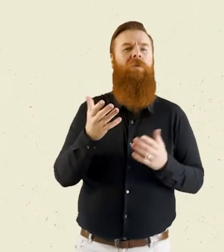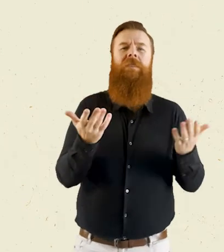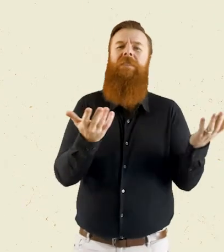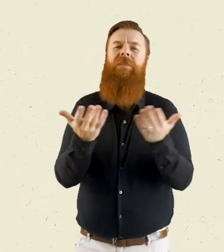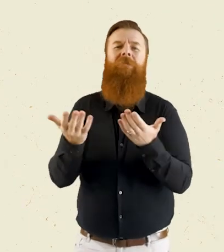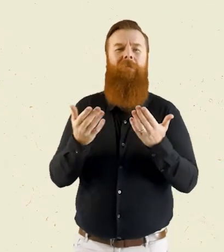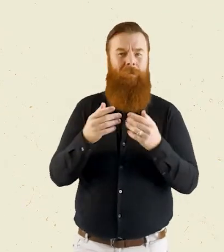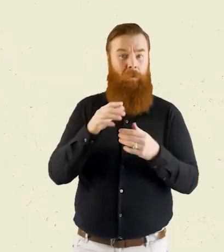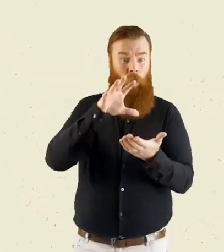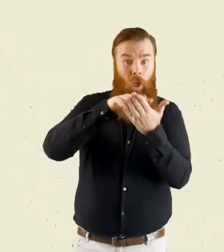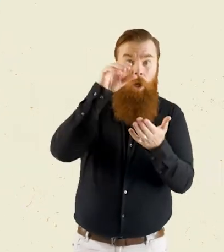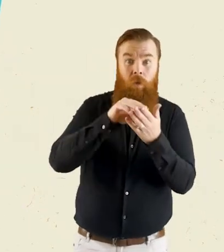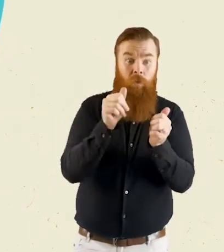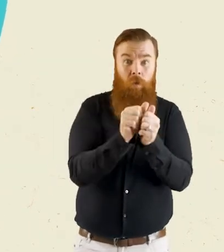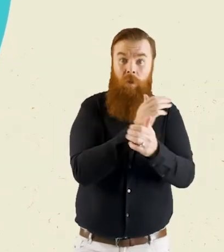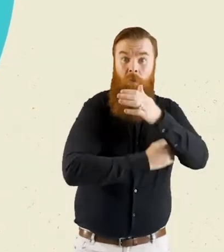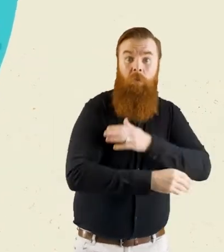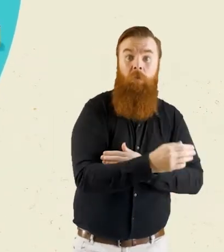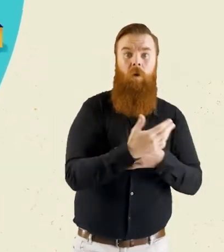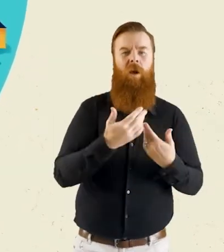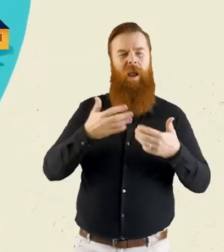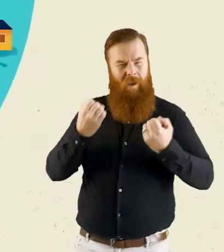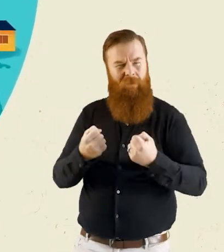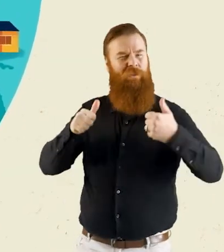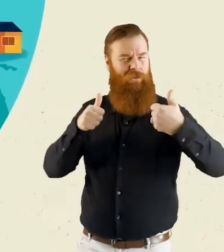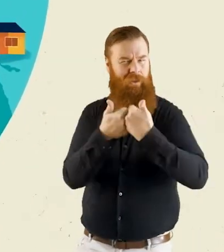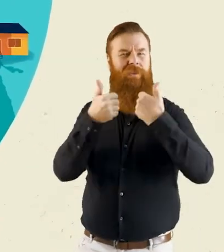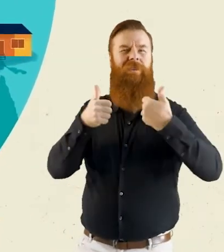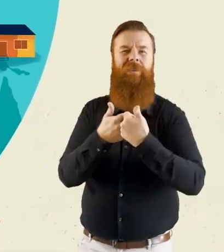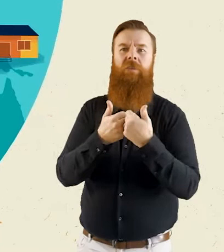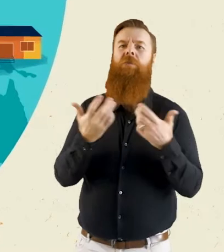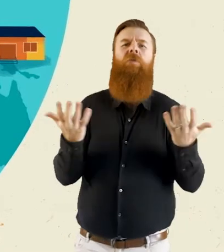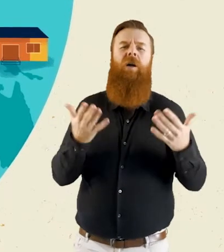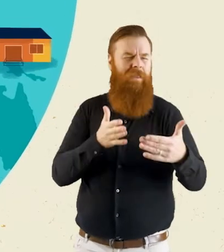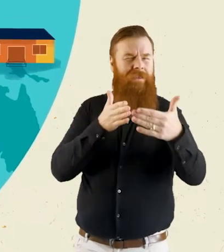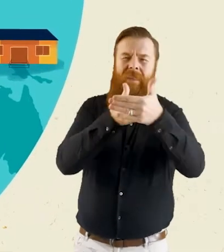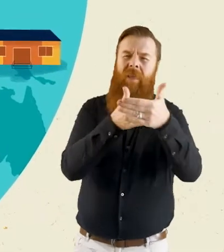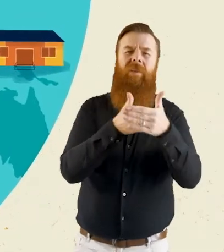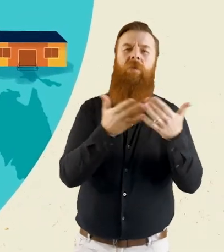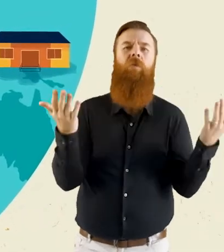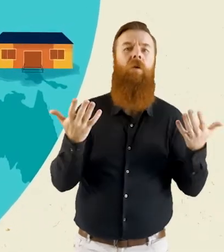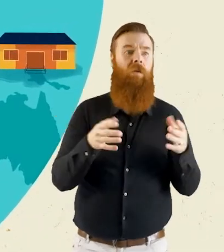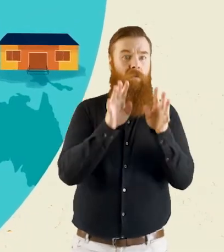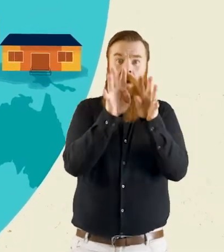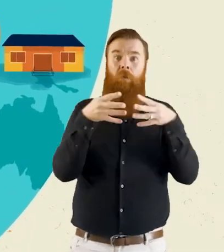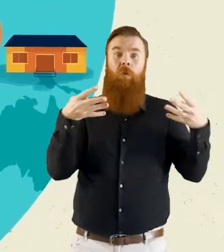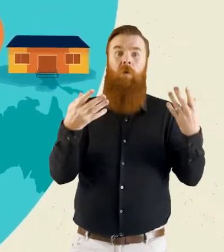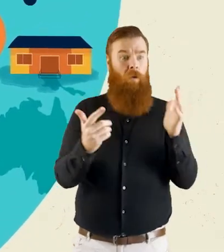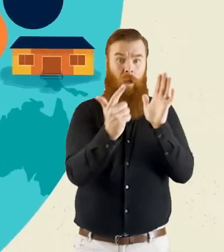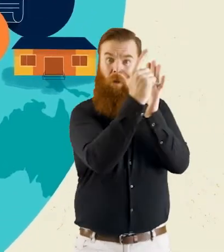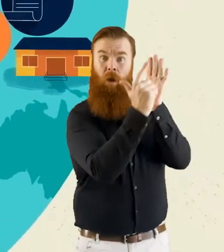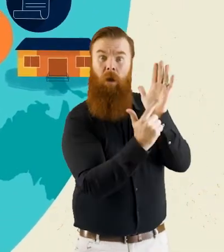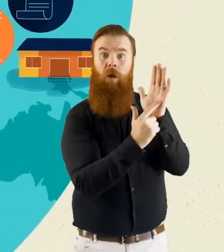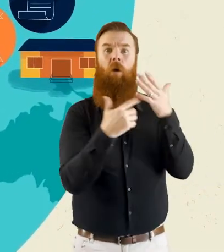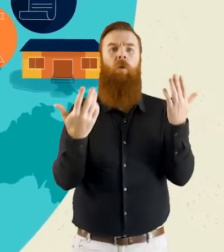What's the current context like for learners with disabilities in the country that you work? What challenges do they face? And what